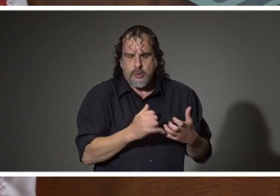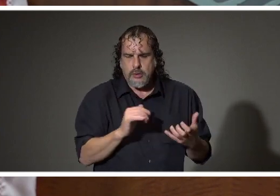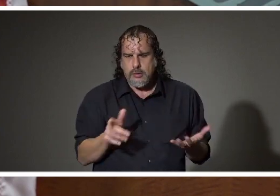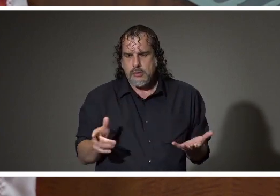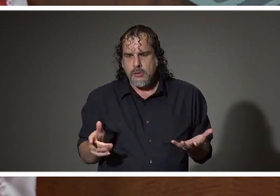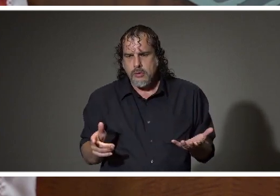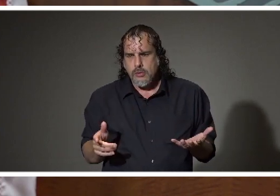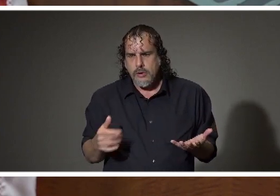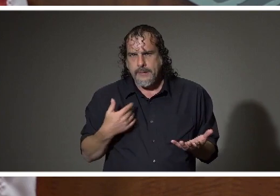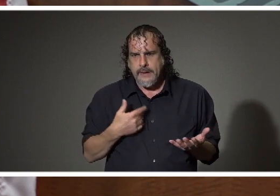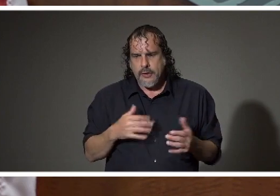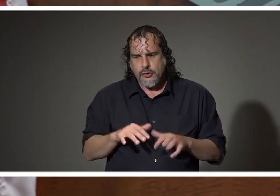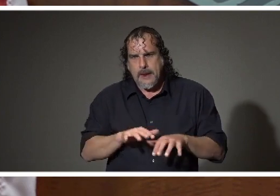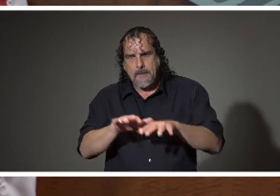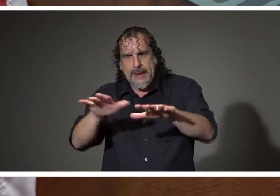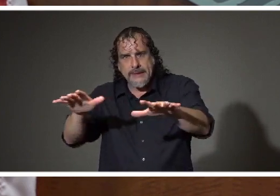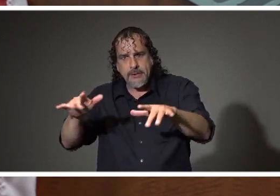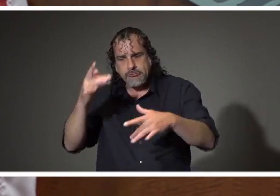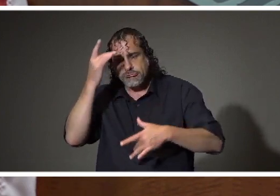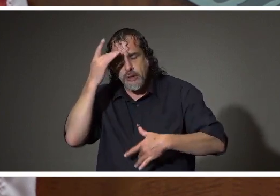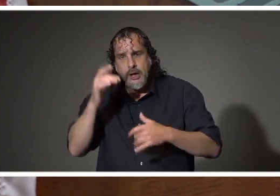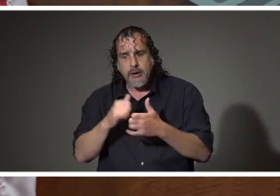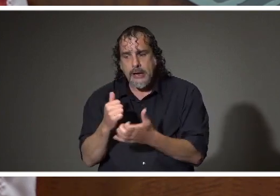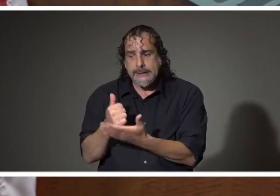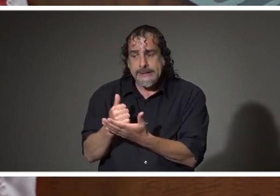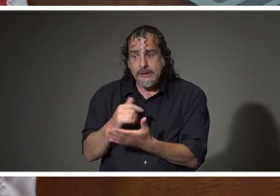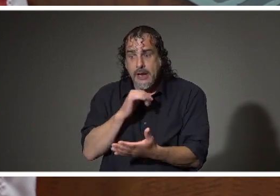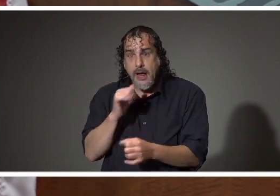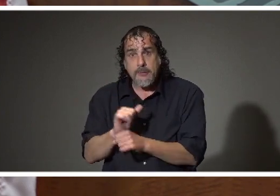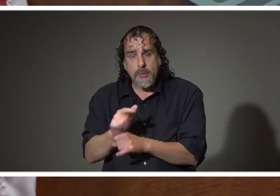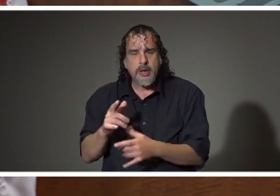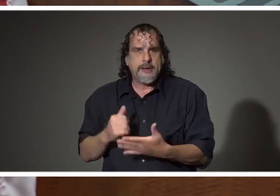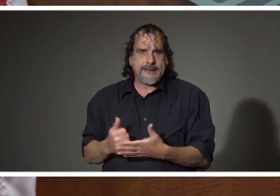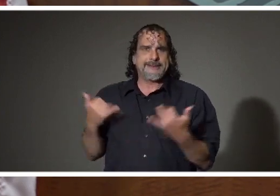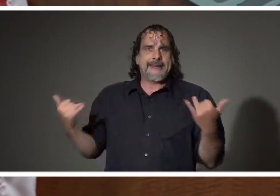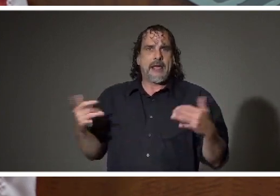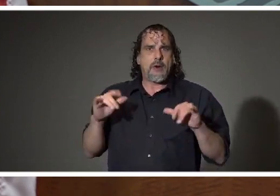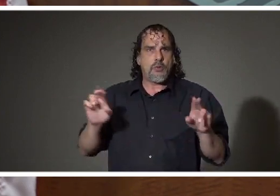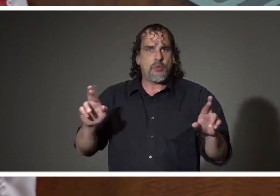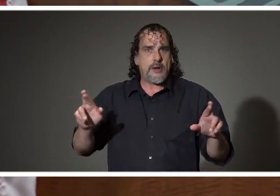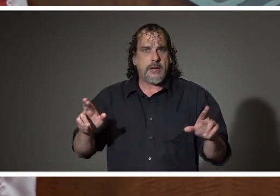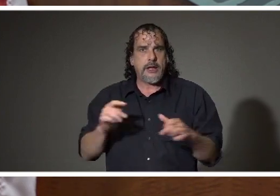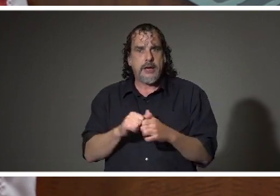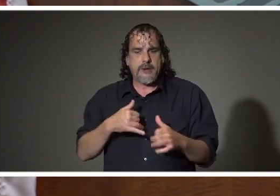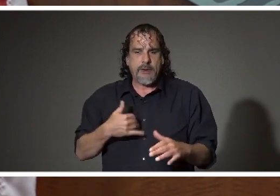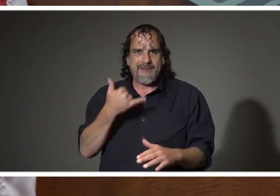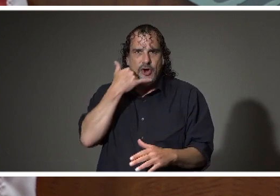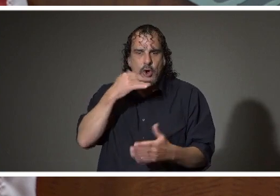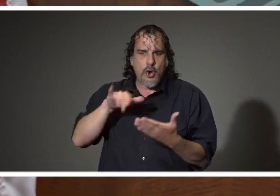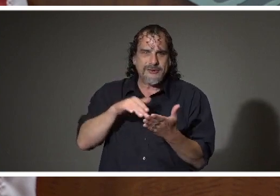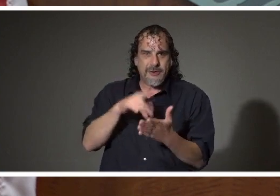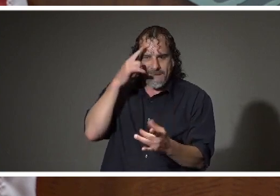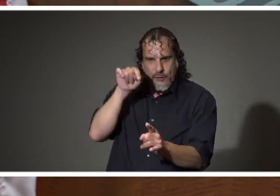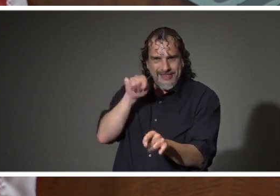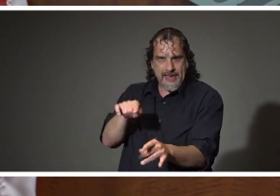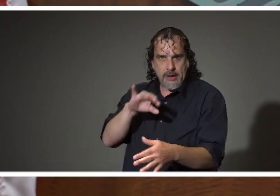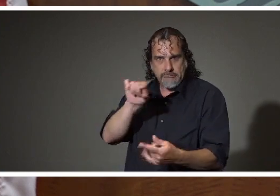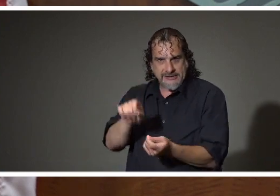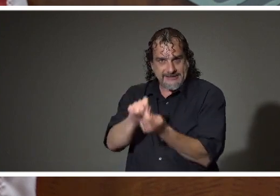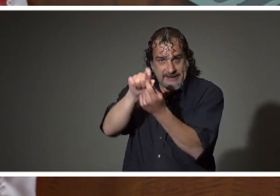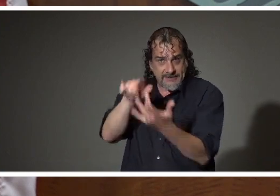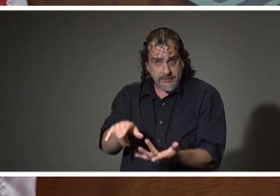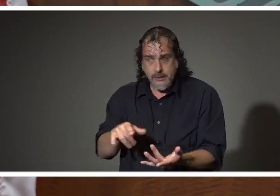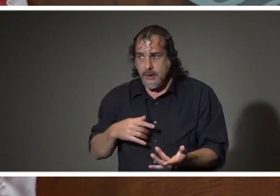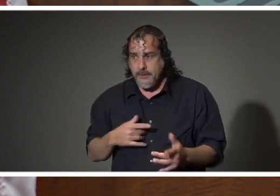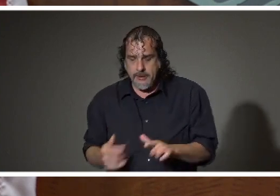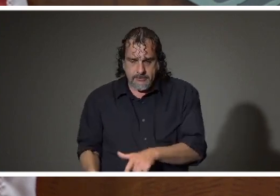the pandemic unemployment assistance is now available, and there's an additional call center number for that as well. I'll stop now and